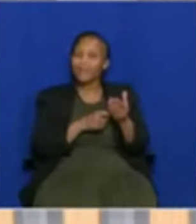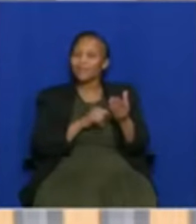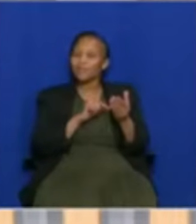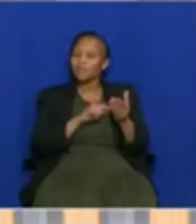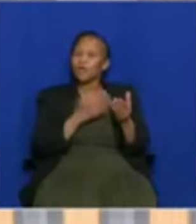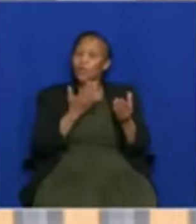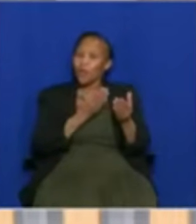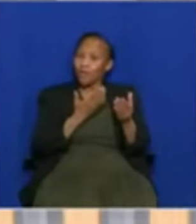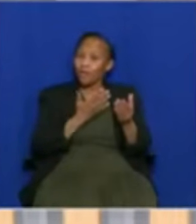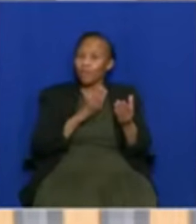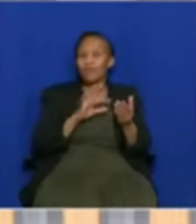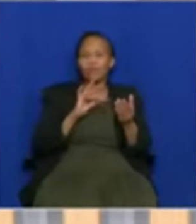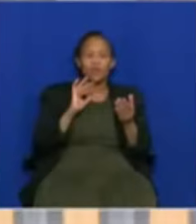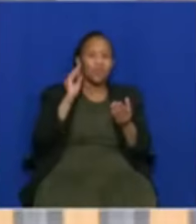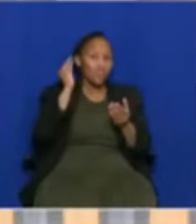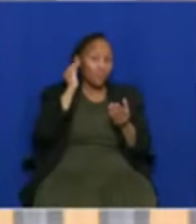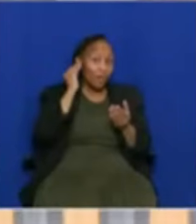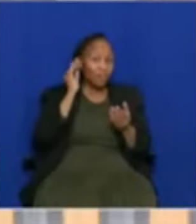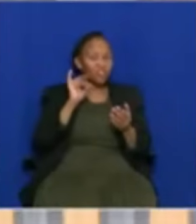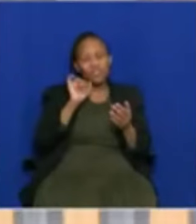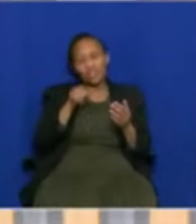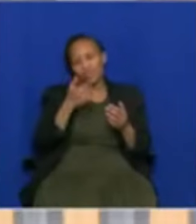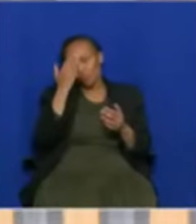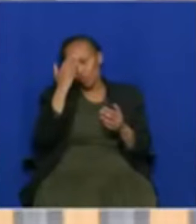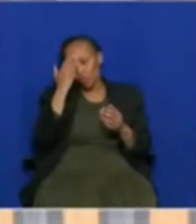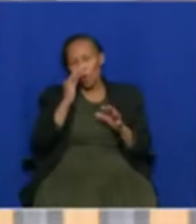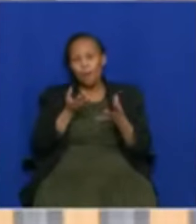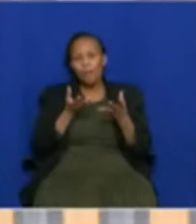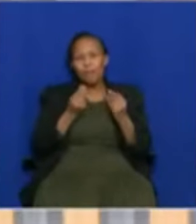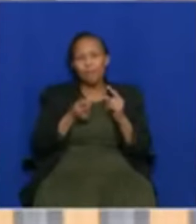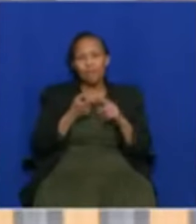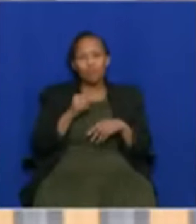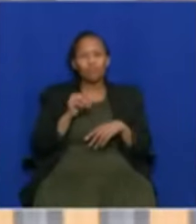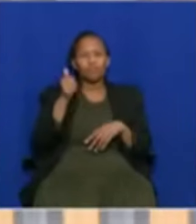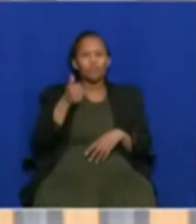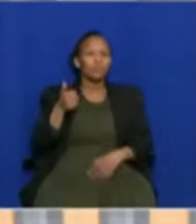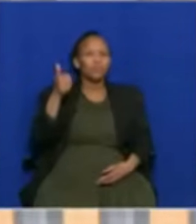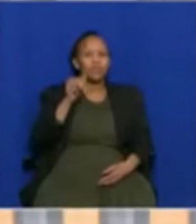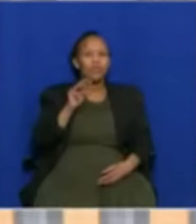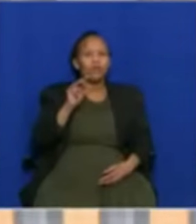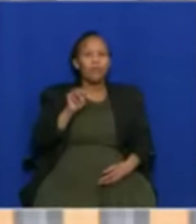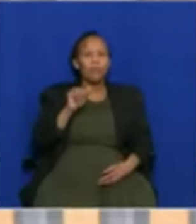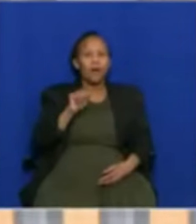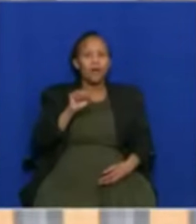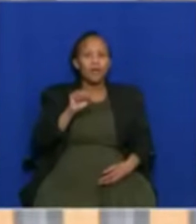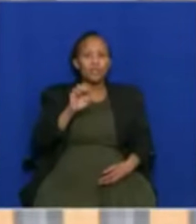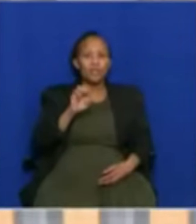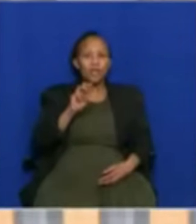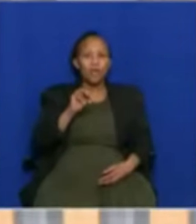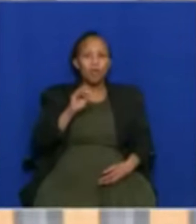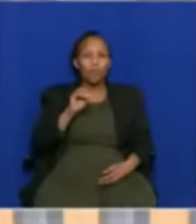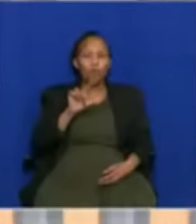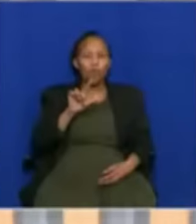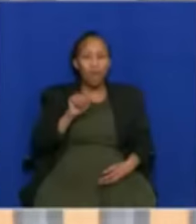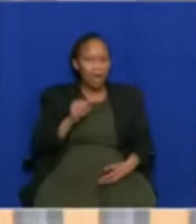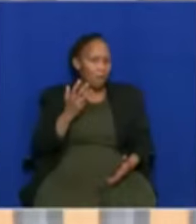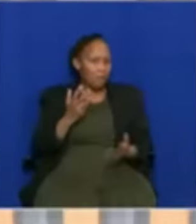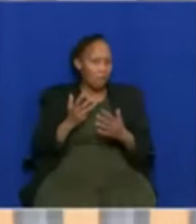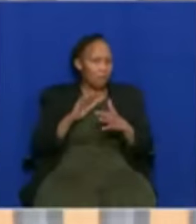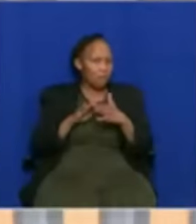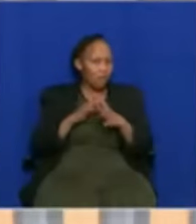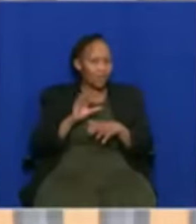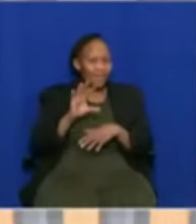General Masemola on this day because he had an interview with General Masemola. You're being asked that kind of